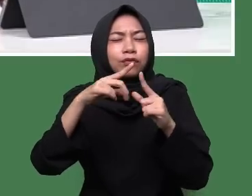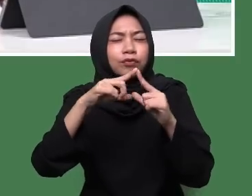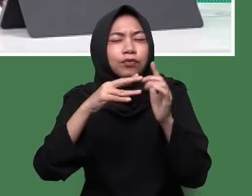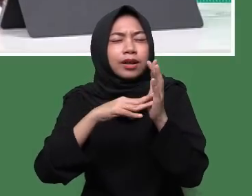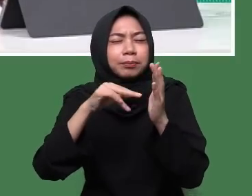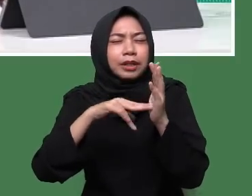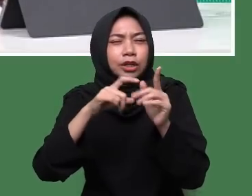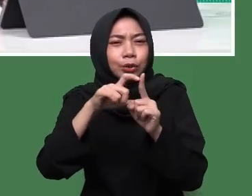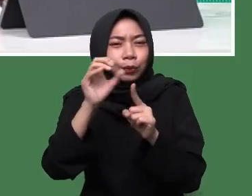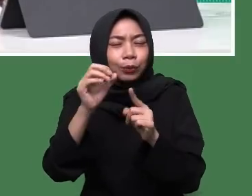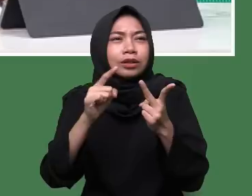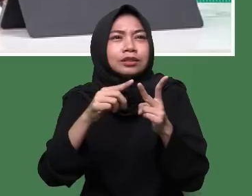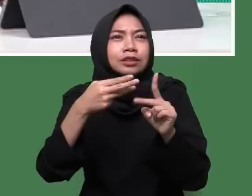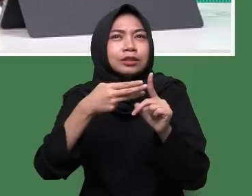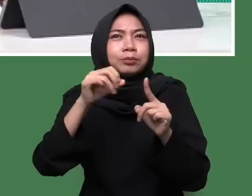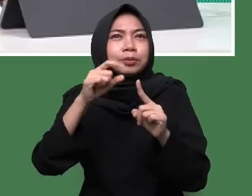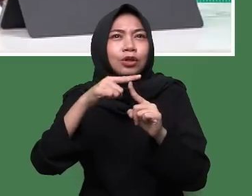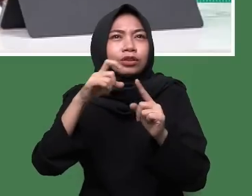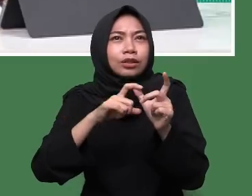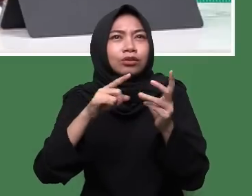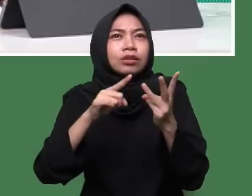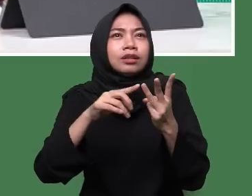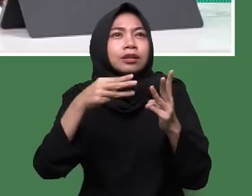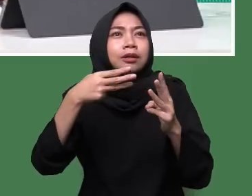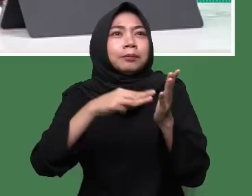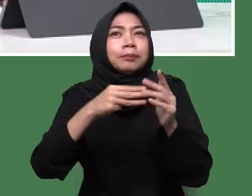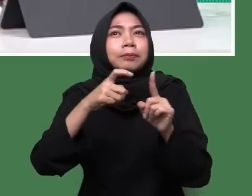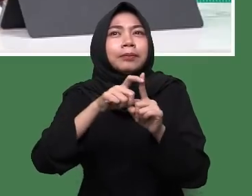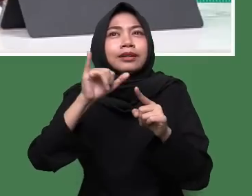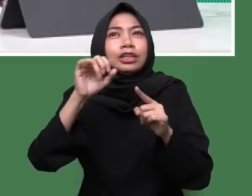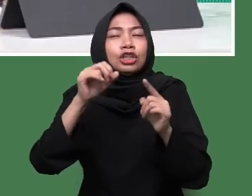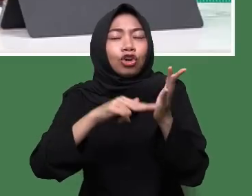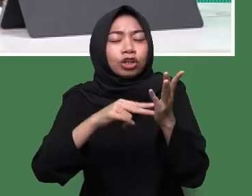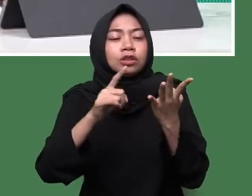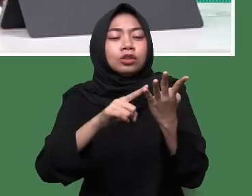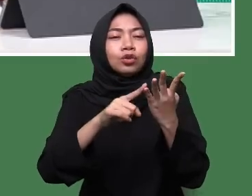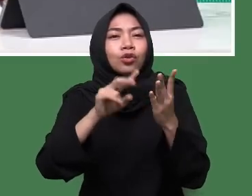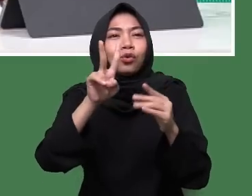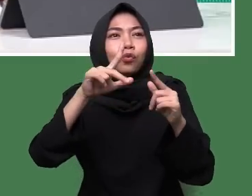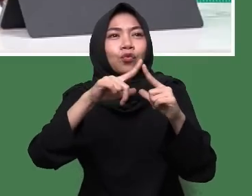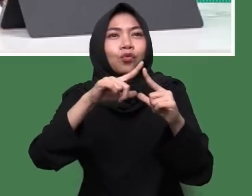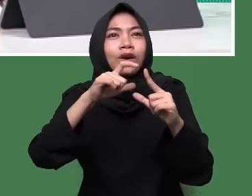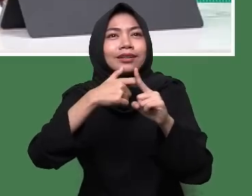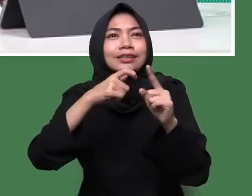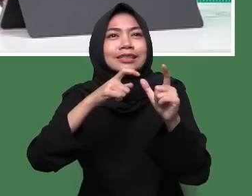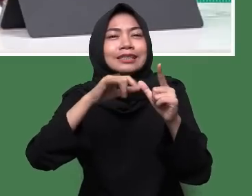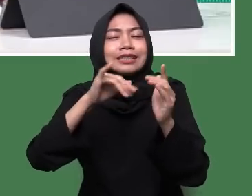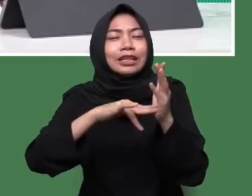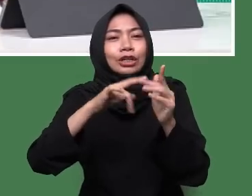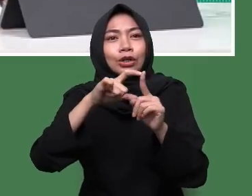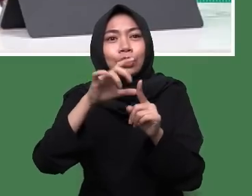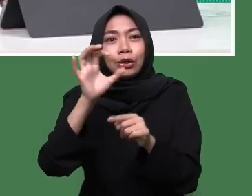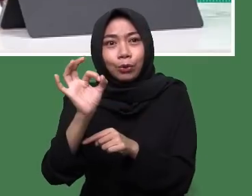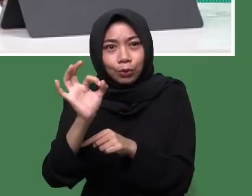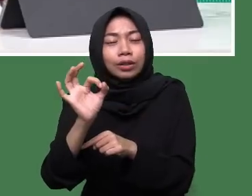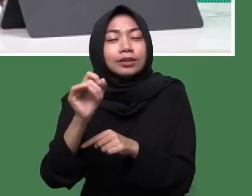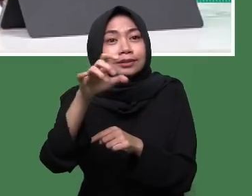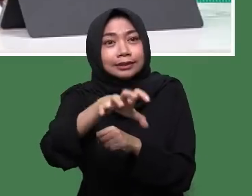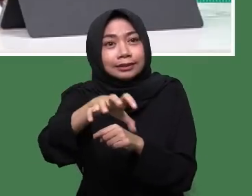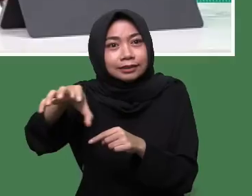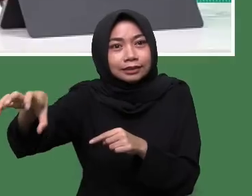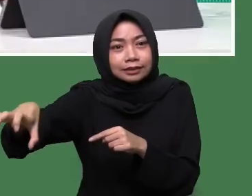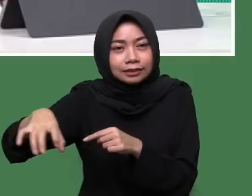Biotis, Medion, and also Vaccindo. And we want to make sure that they have their